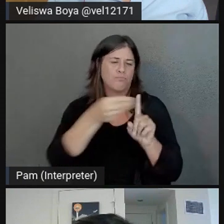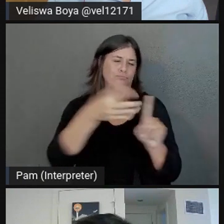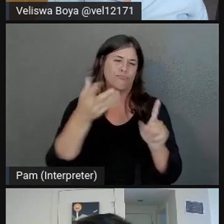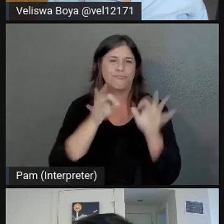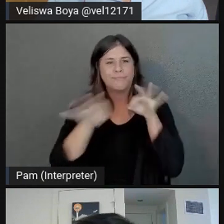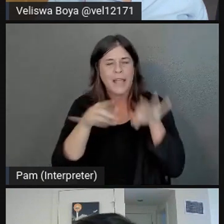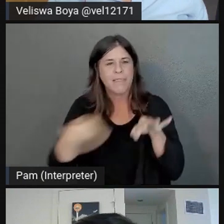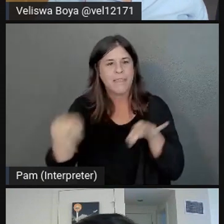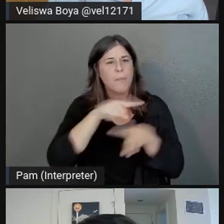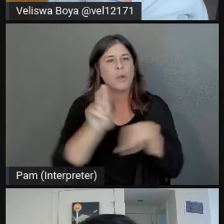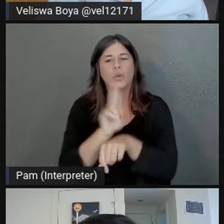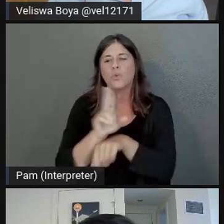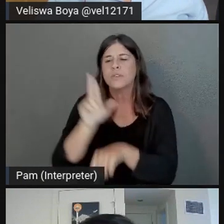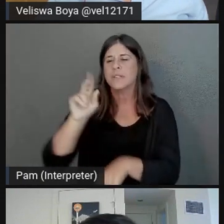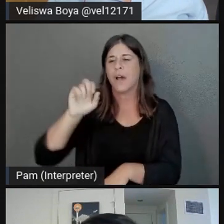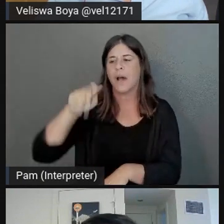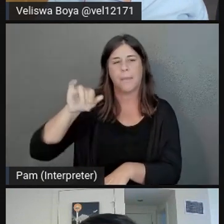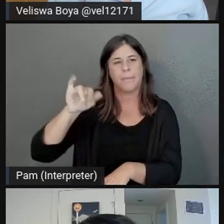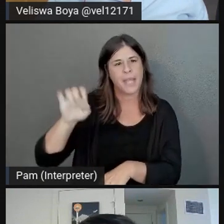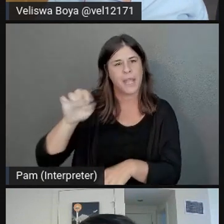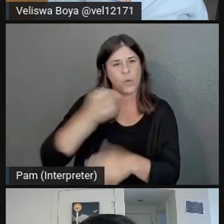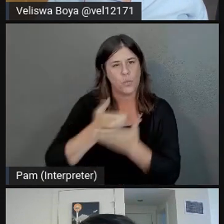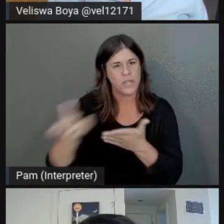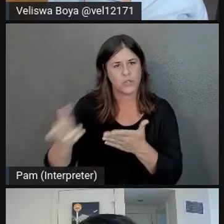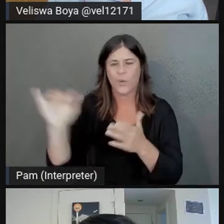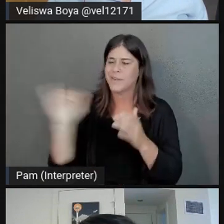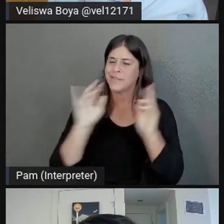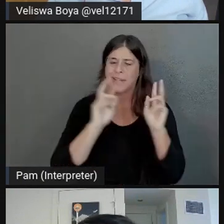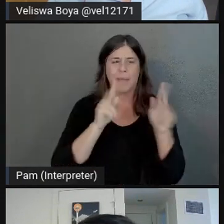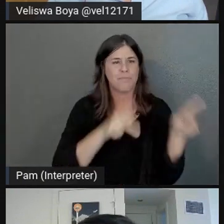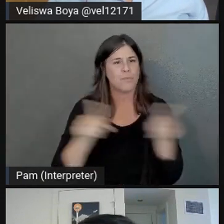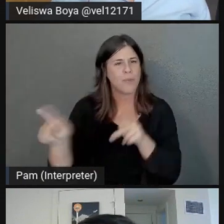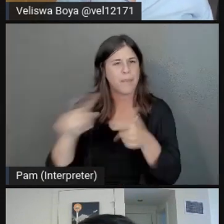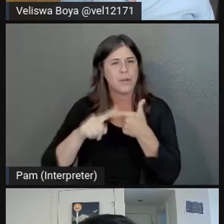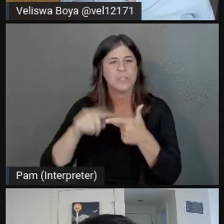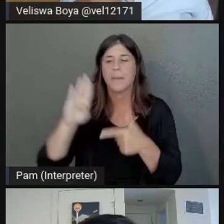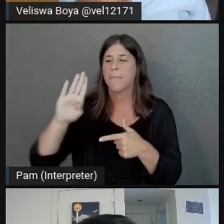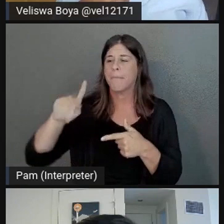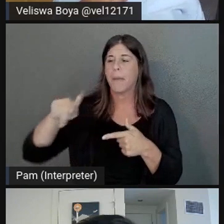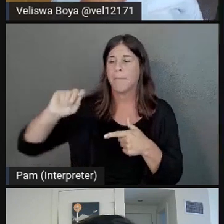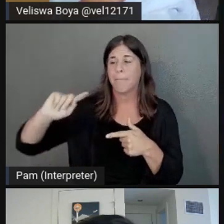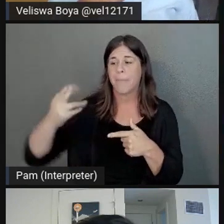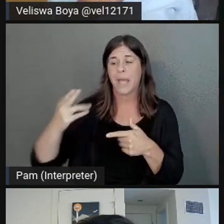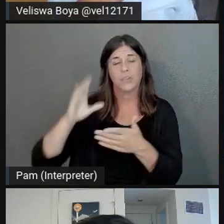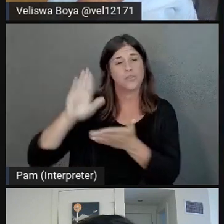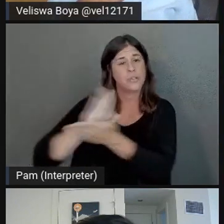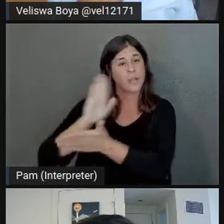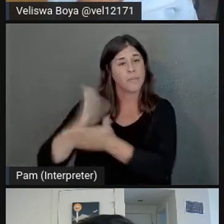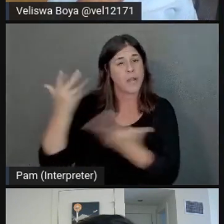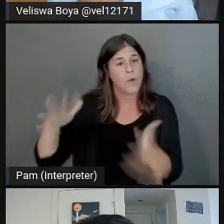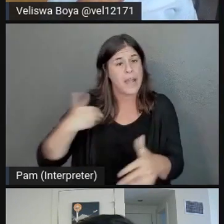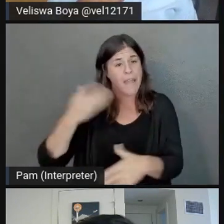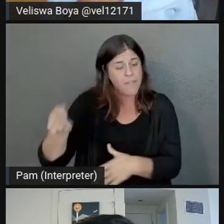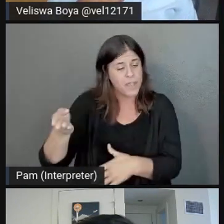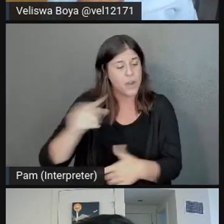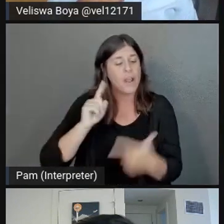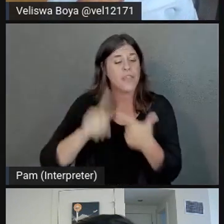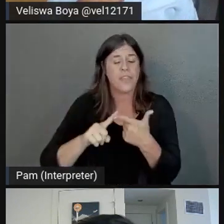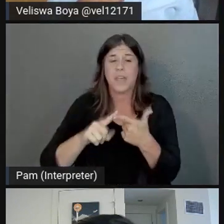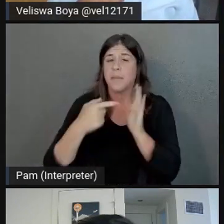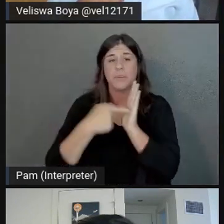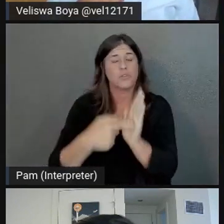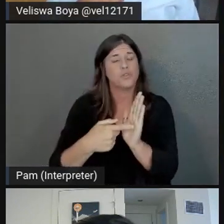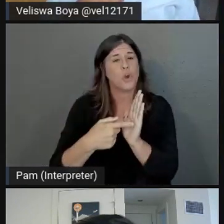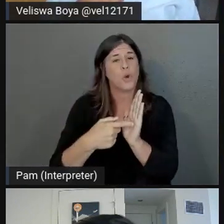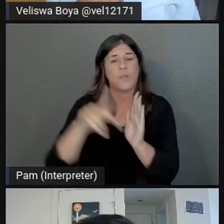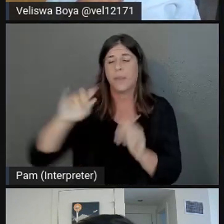I'm going to use the update resource, same input parameters. And in my patch document that I had, I'm going to just quickly just show the